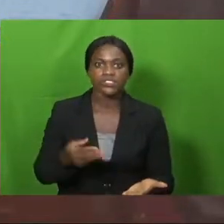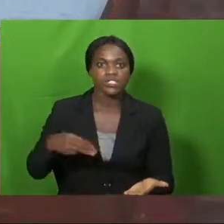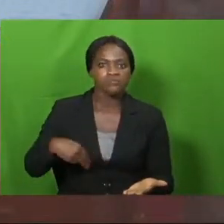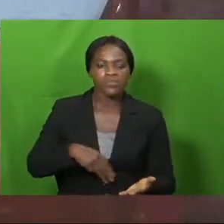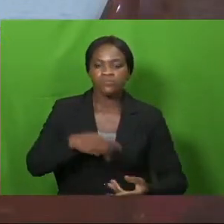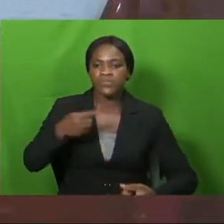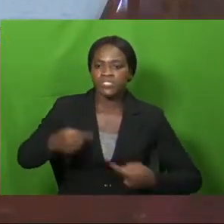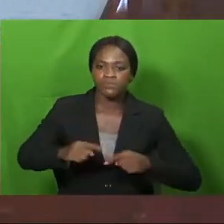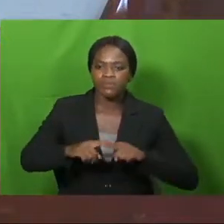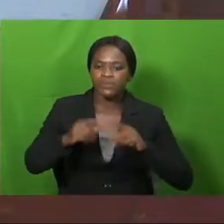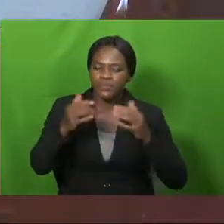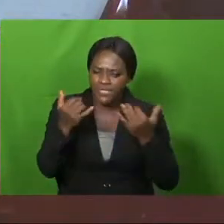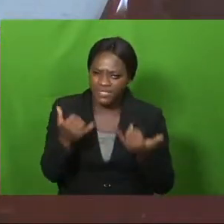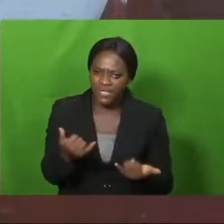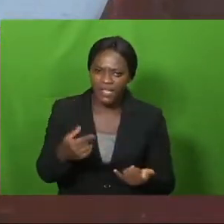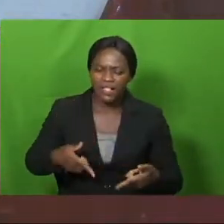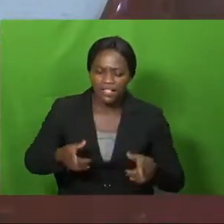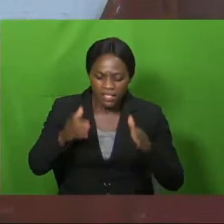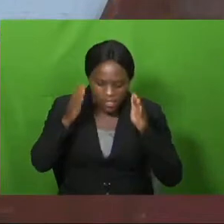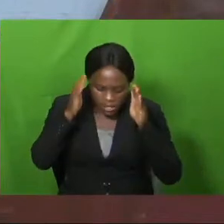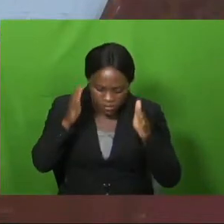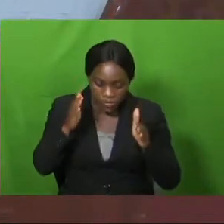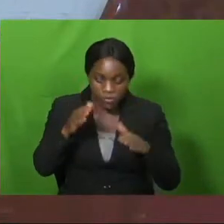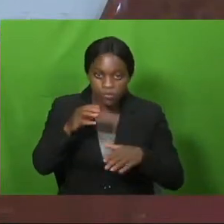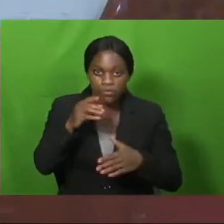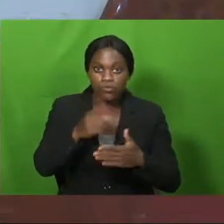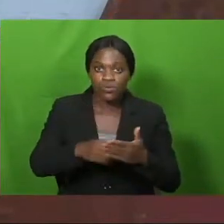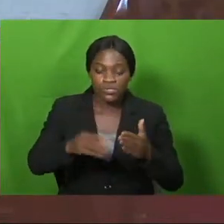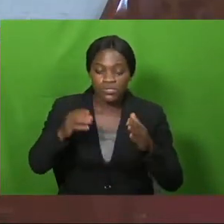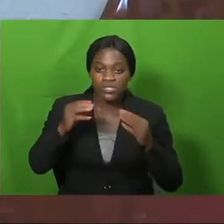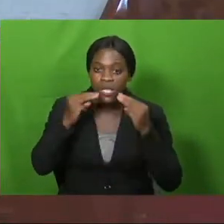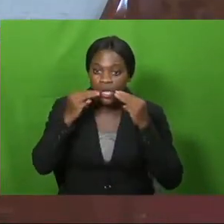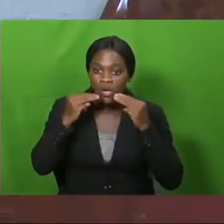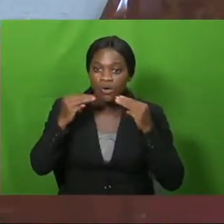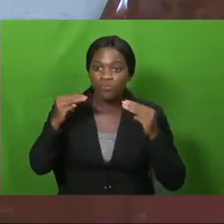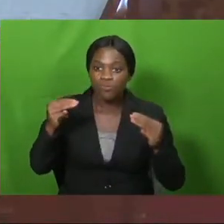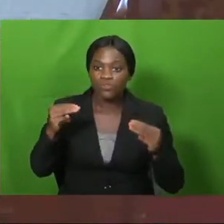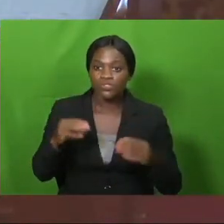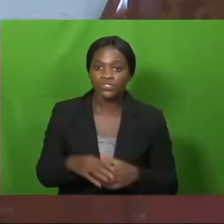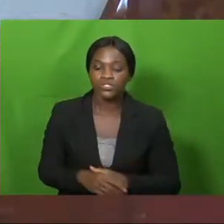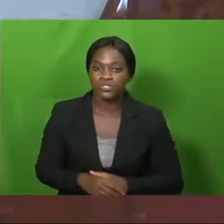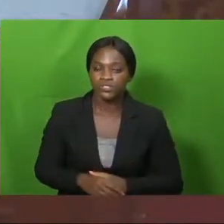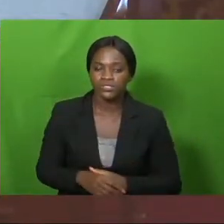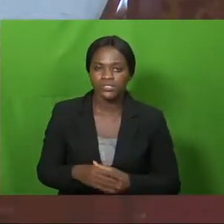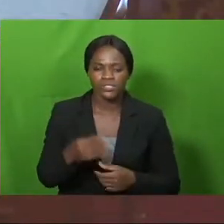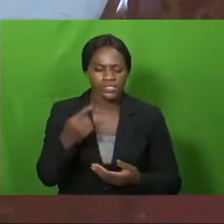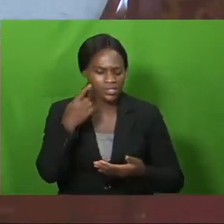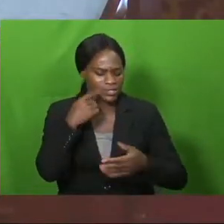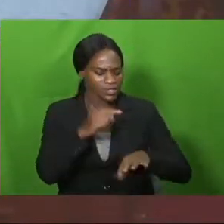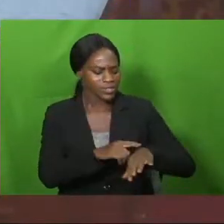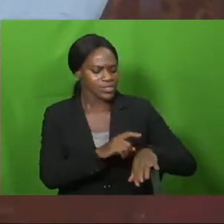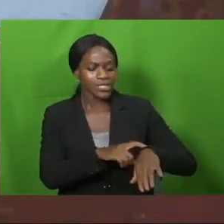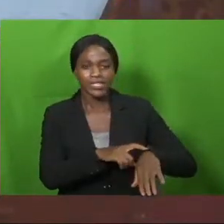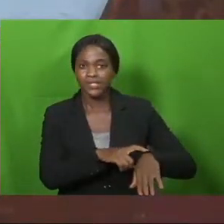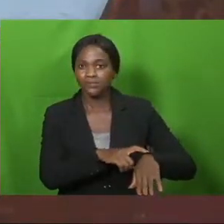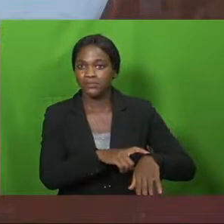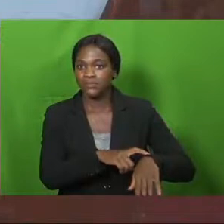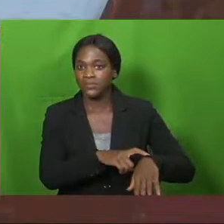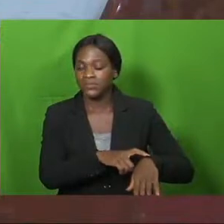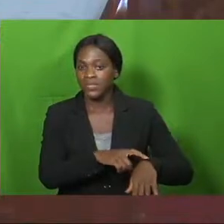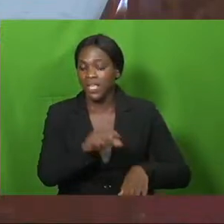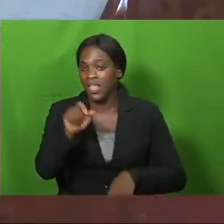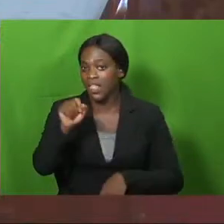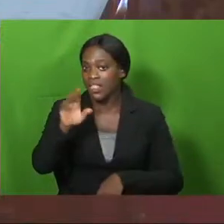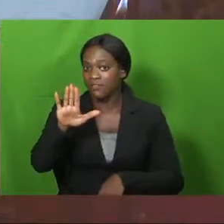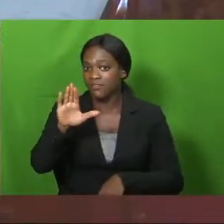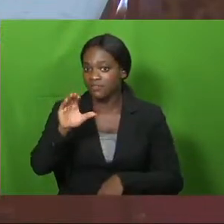for now, let's concentrate on the motion. So, Mr. Speaker, just as it's already 10 to 12, and we had